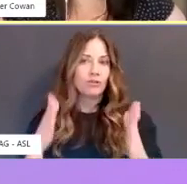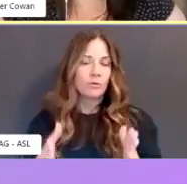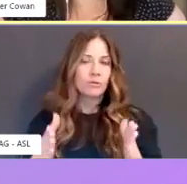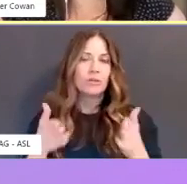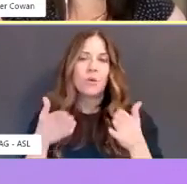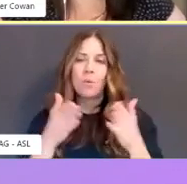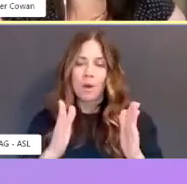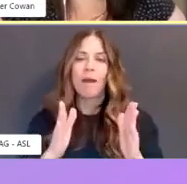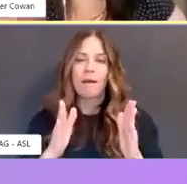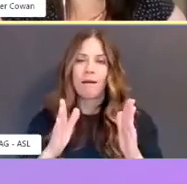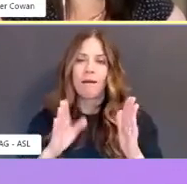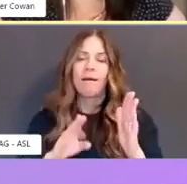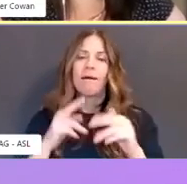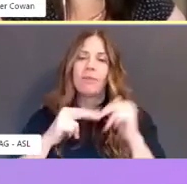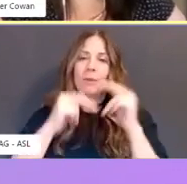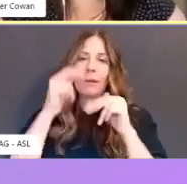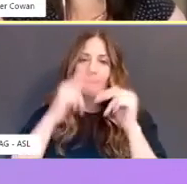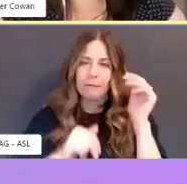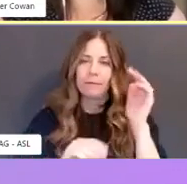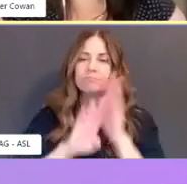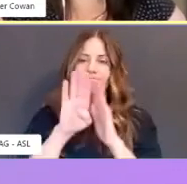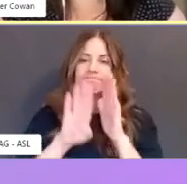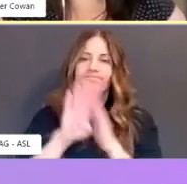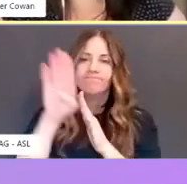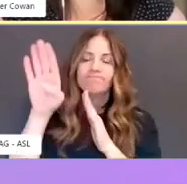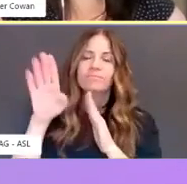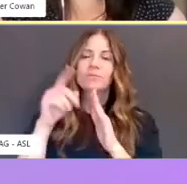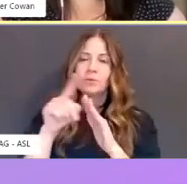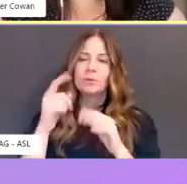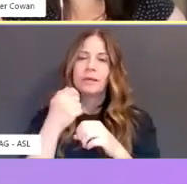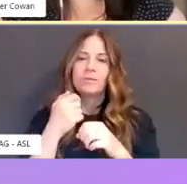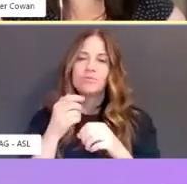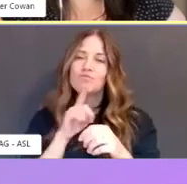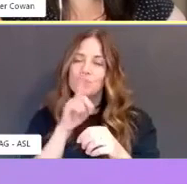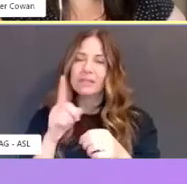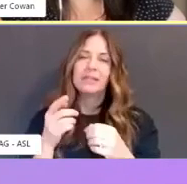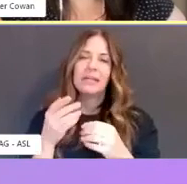build to really drive that customer experience.